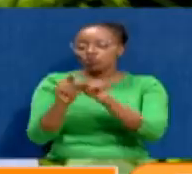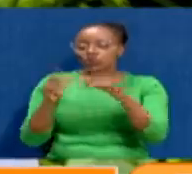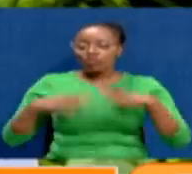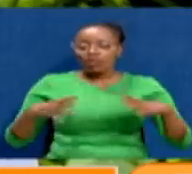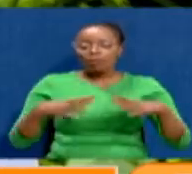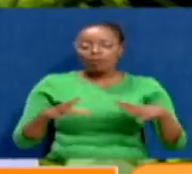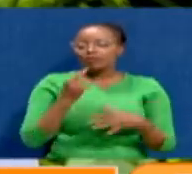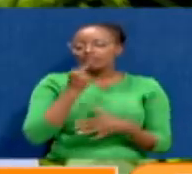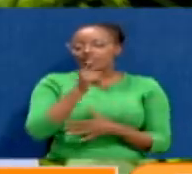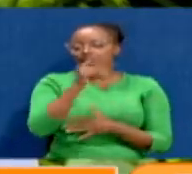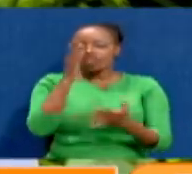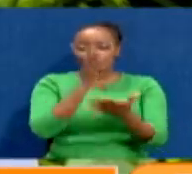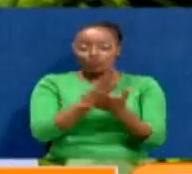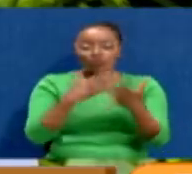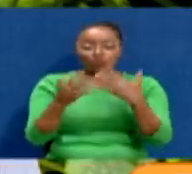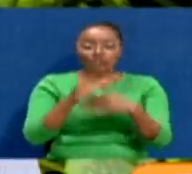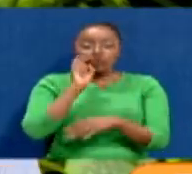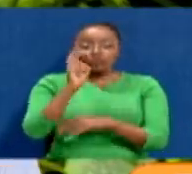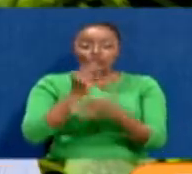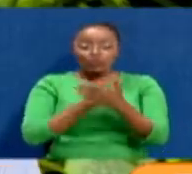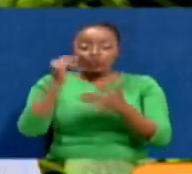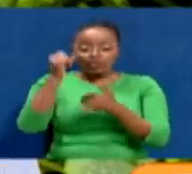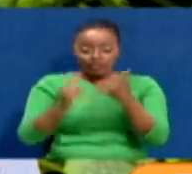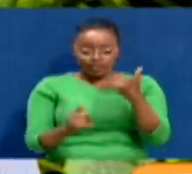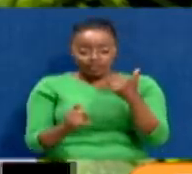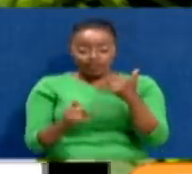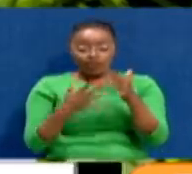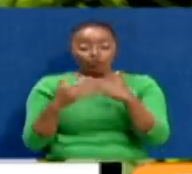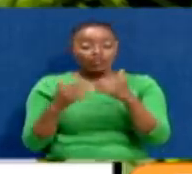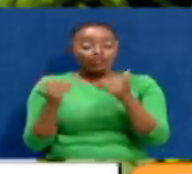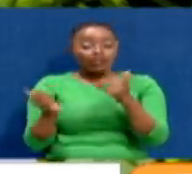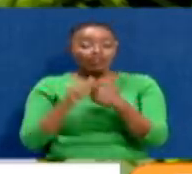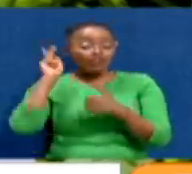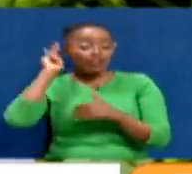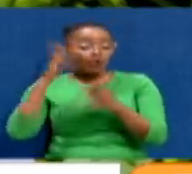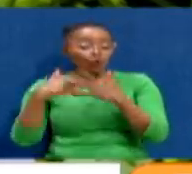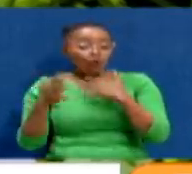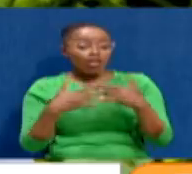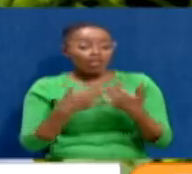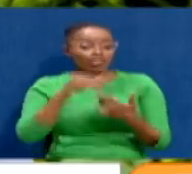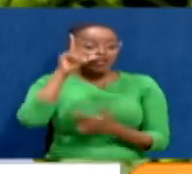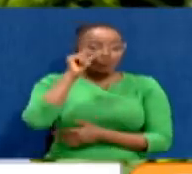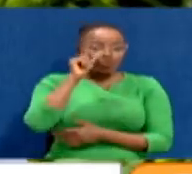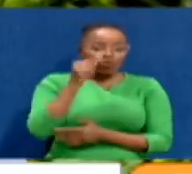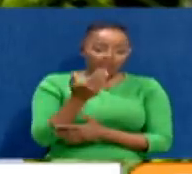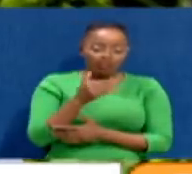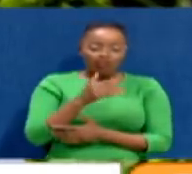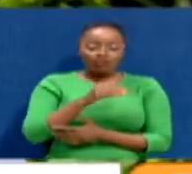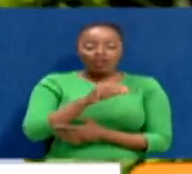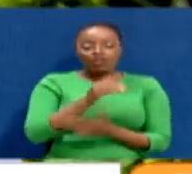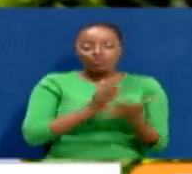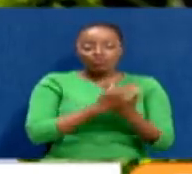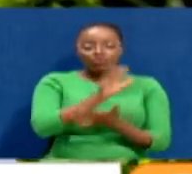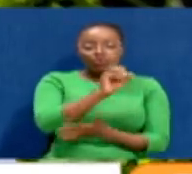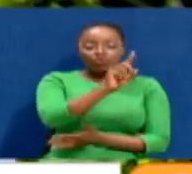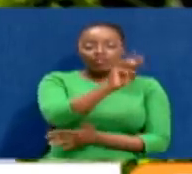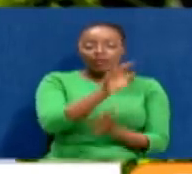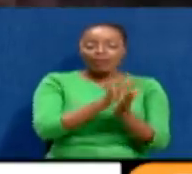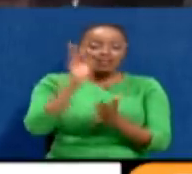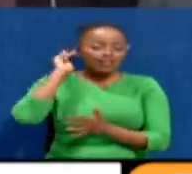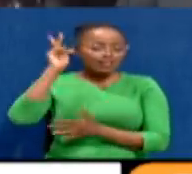face facts. What we saw over the weekend, both in Kisii, whether at the coast by ODM, and